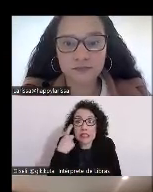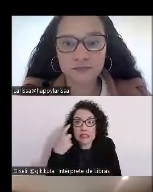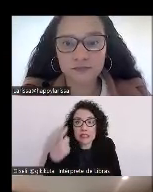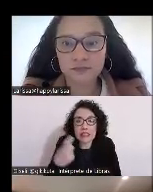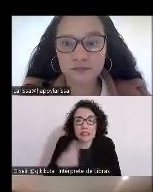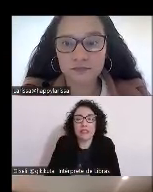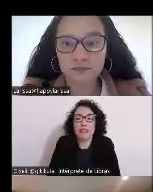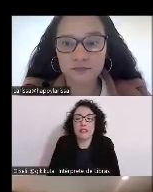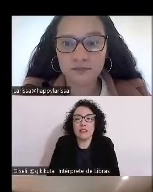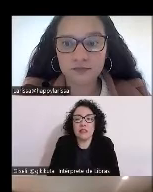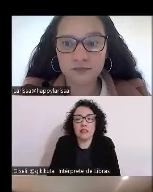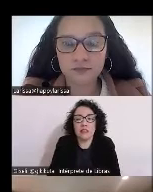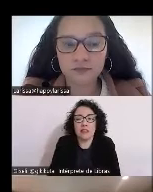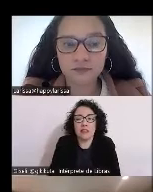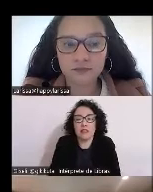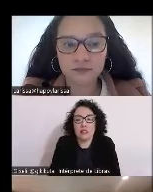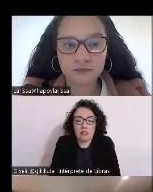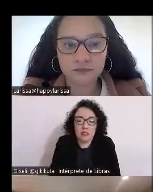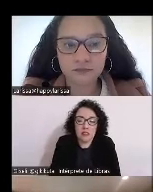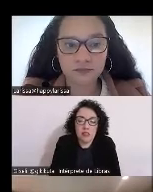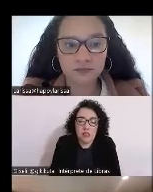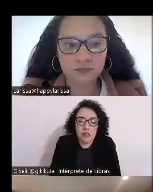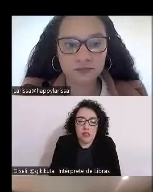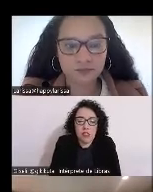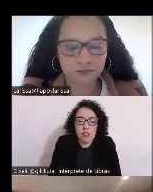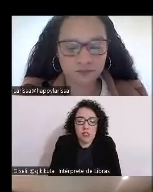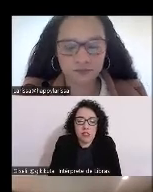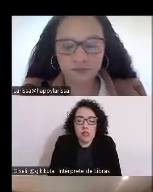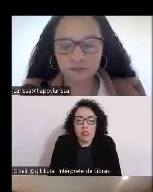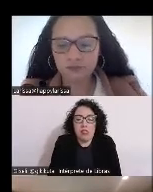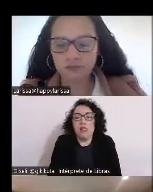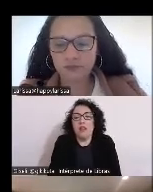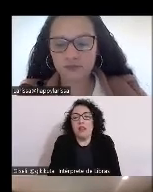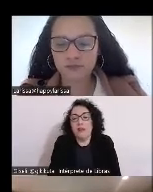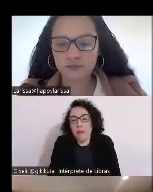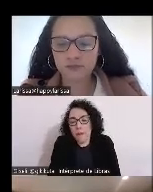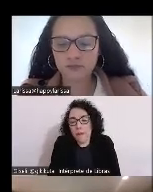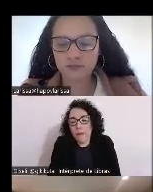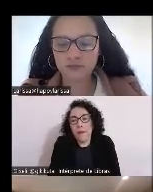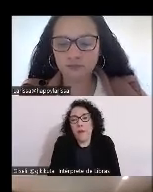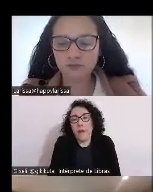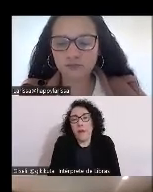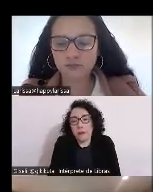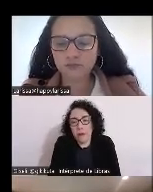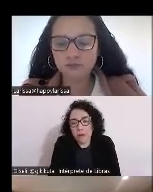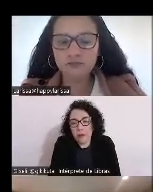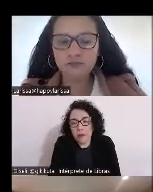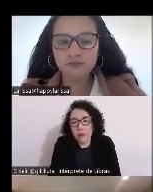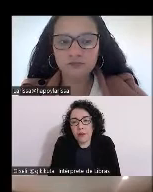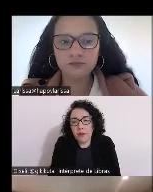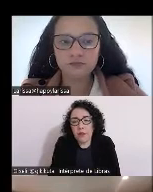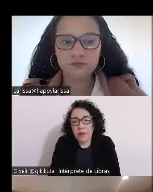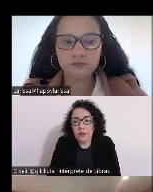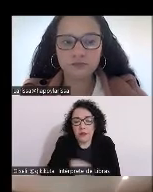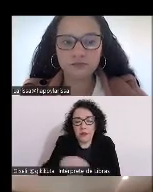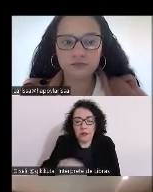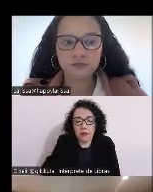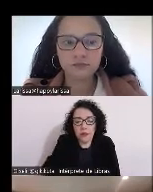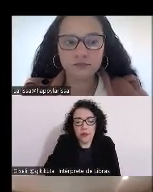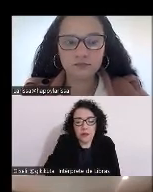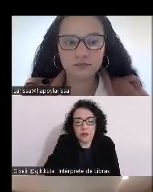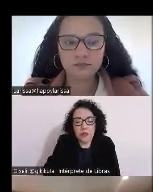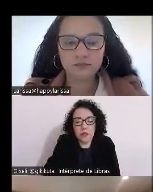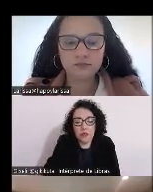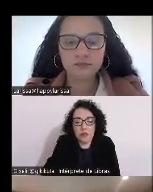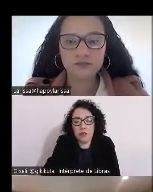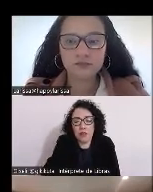I'd like now to give you some examples of the different types of enrichment in the model, and we're going to start